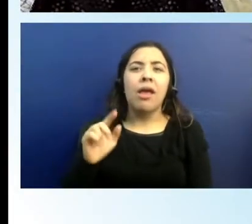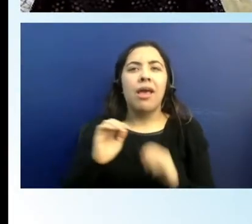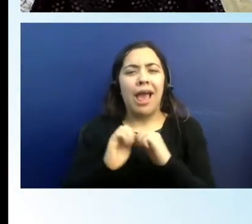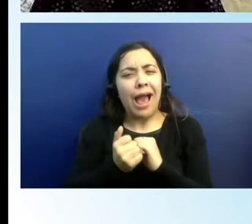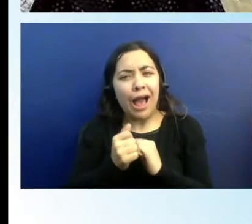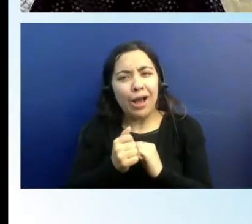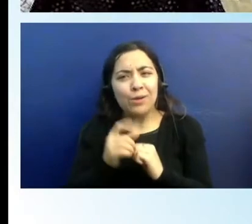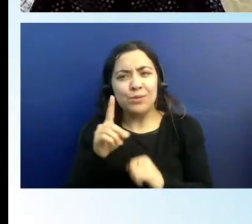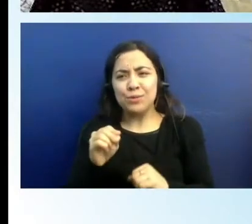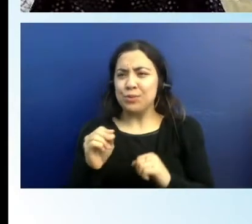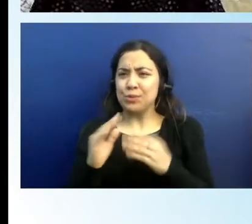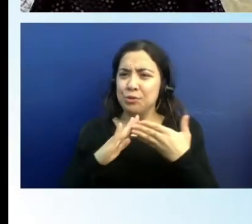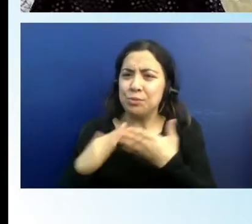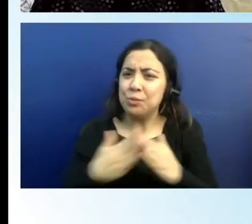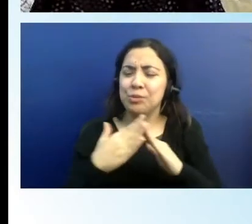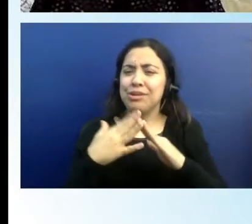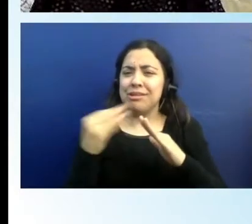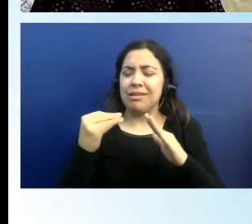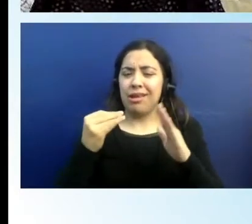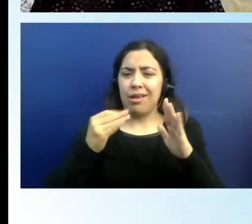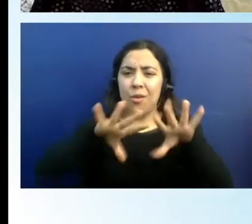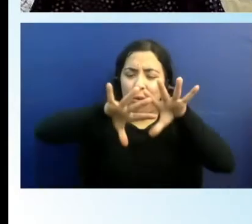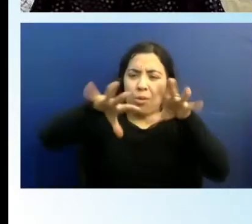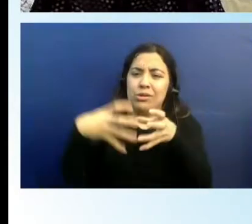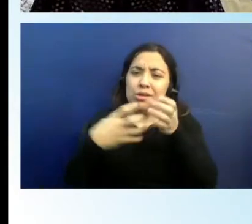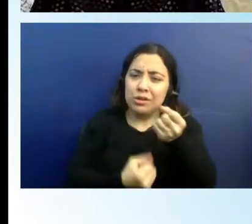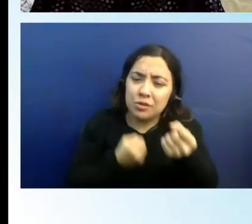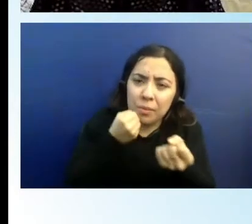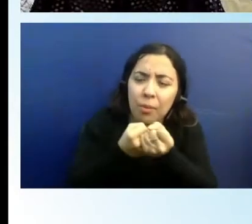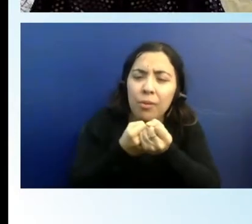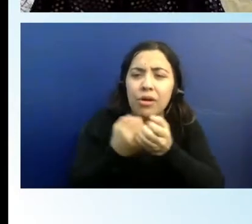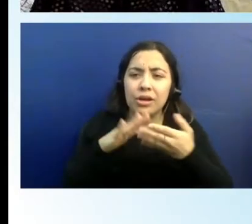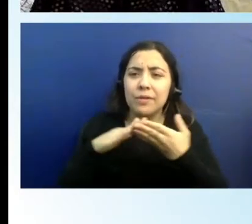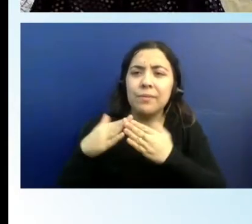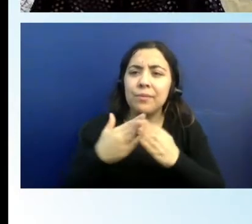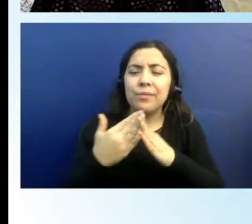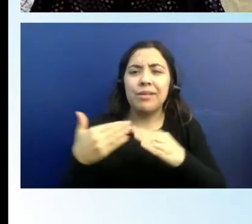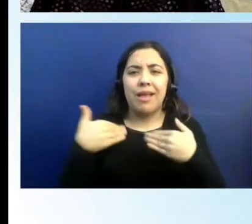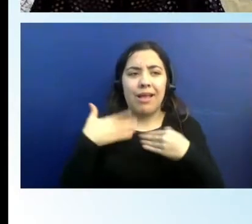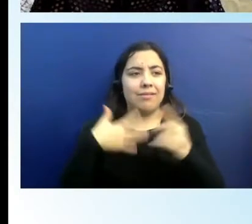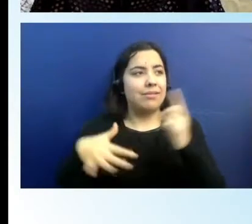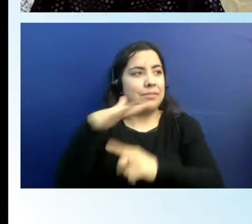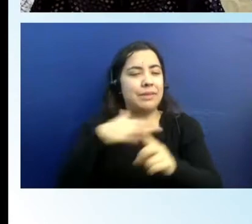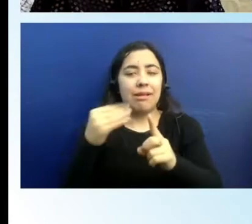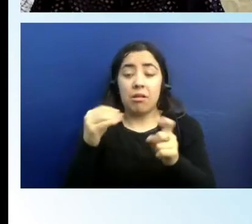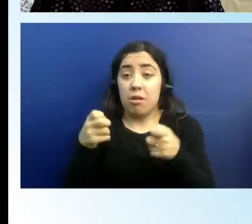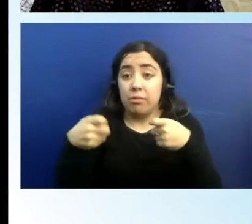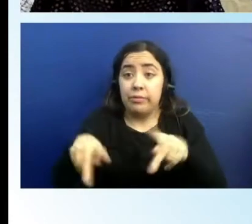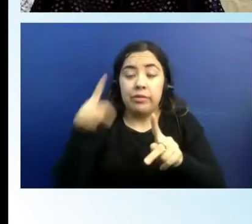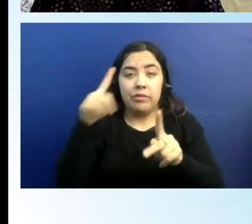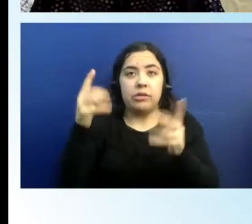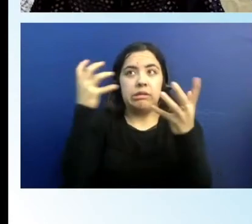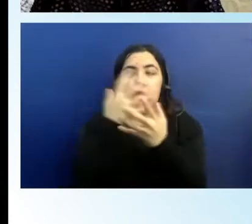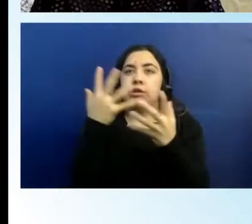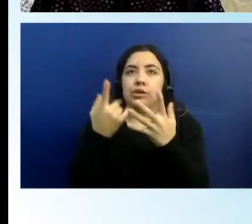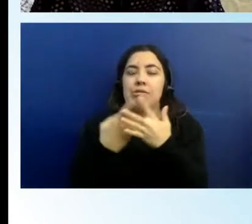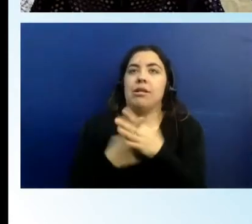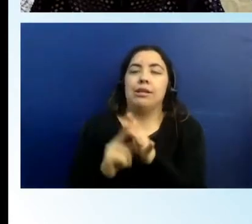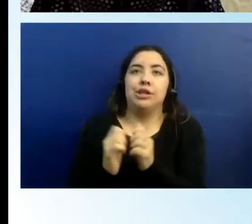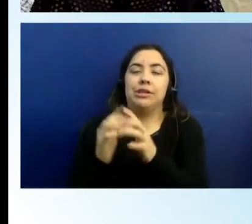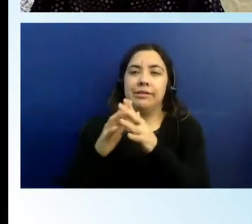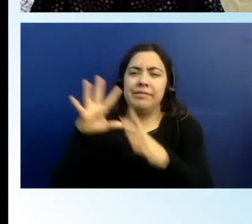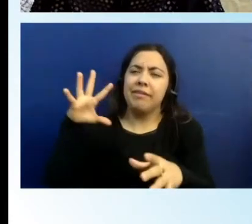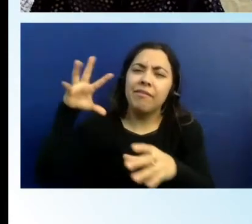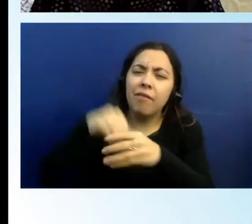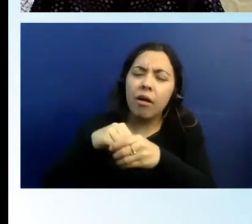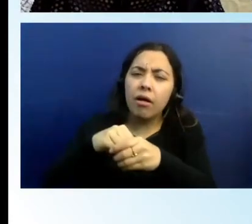How do communities and organizations that support community and have space and opportunity for such an initiative get involved?